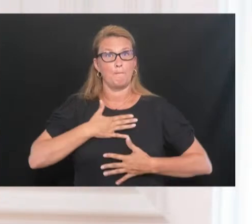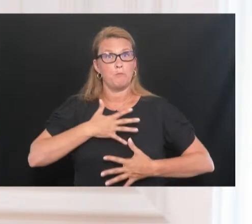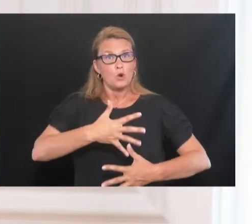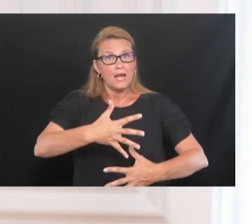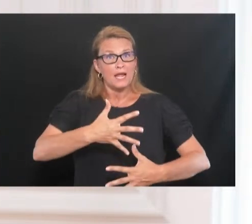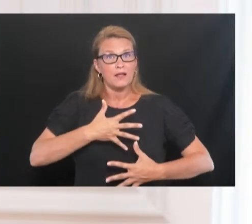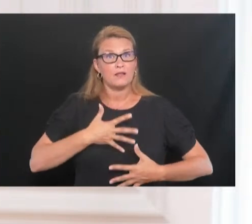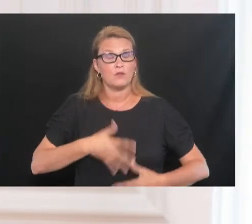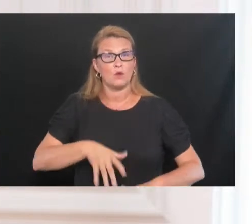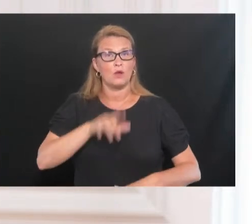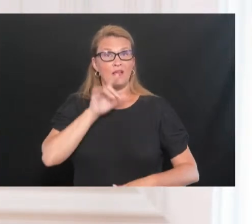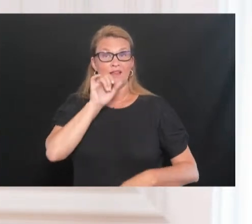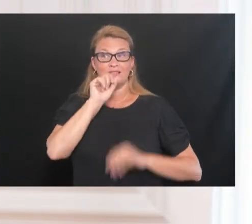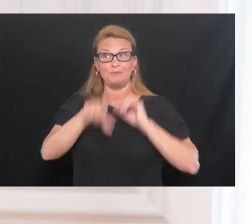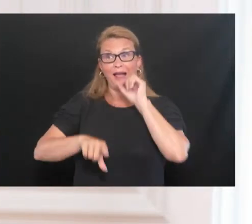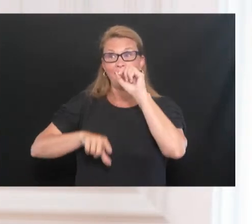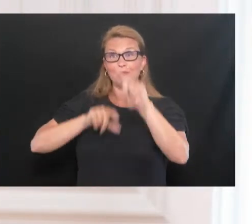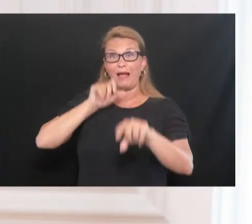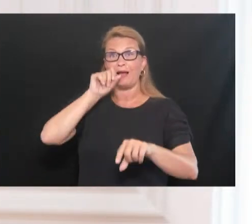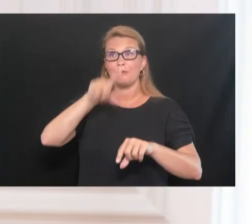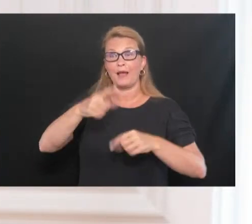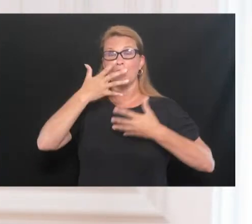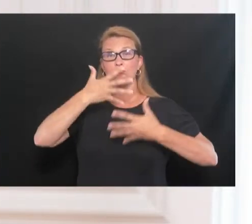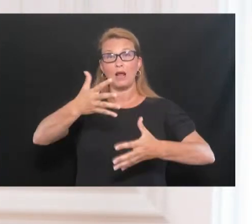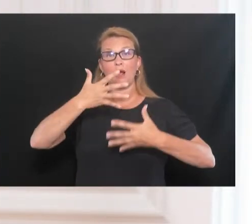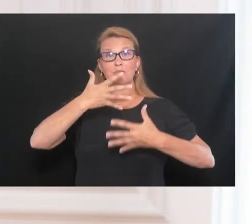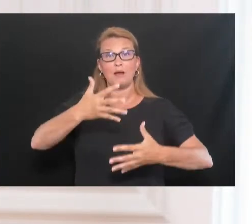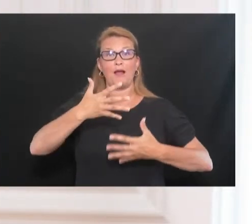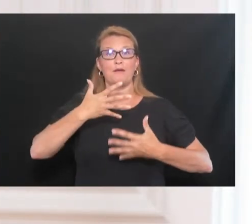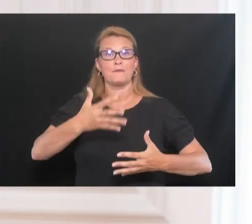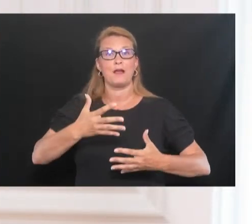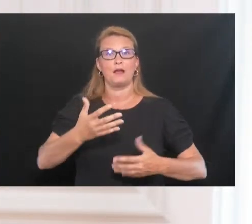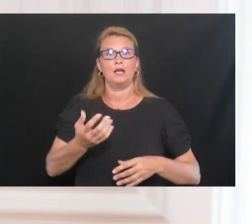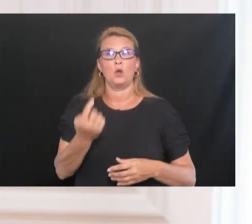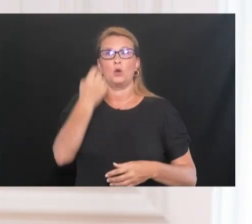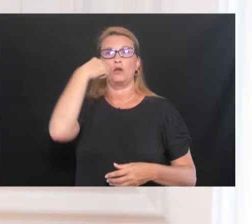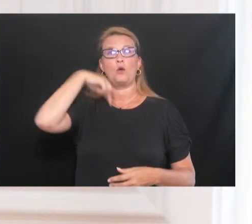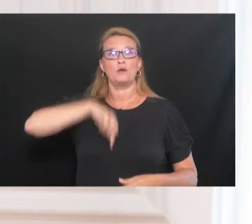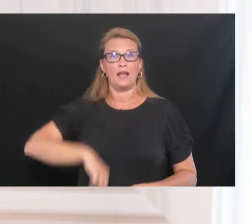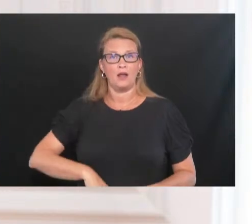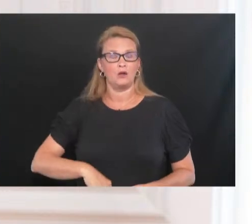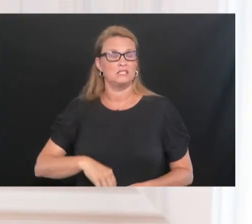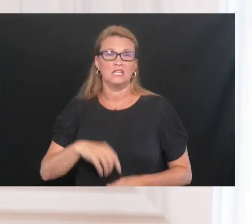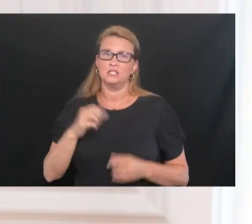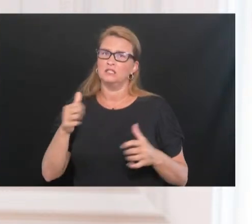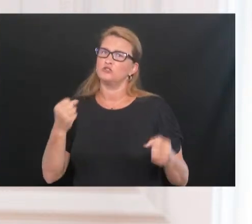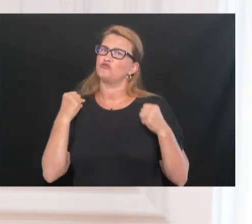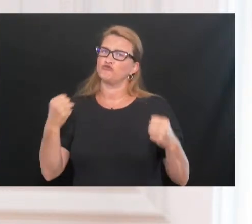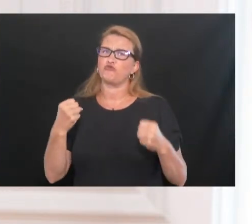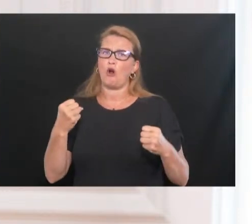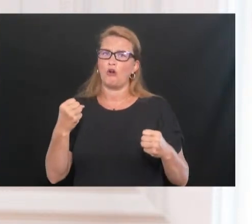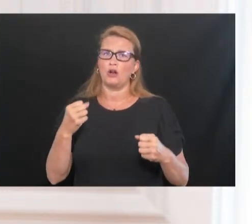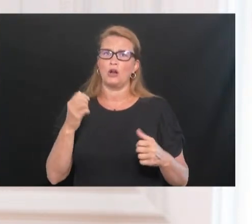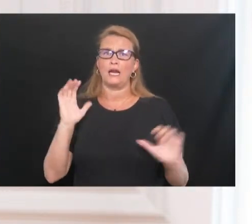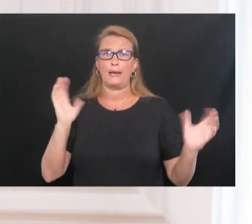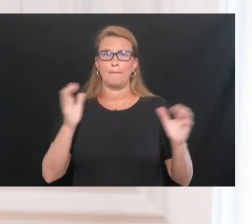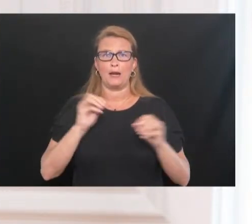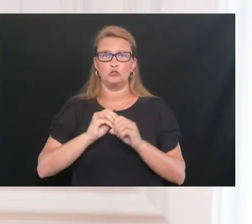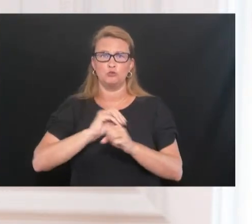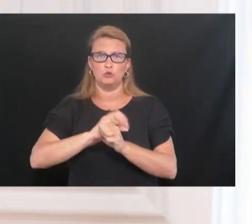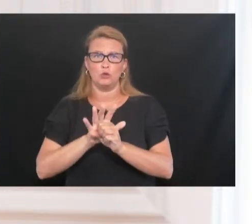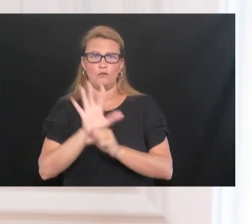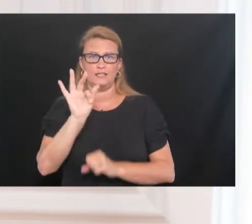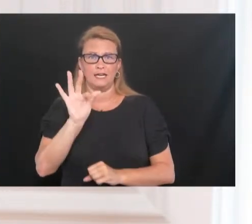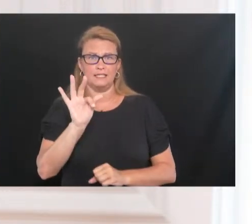variant infects people. People that are infected by this variant can spread the virus much faster, maybe as quick